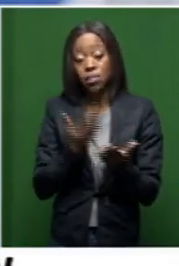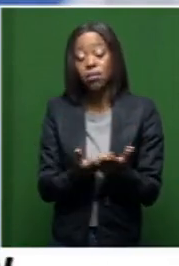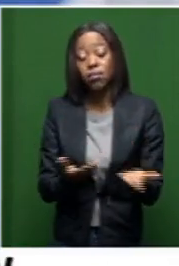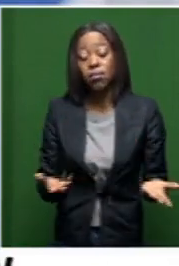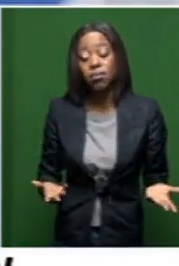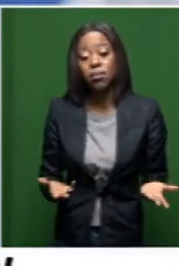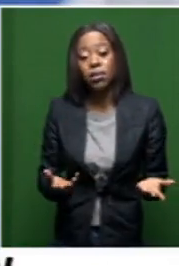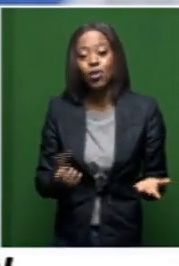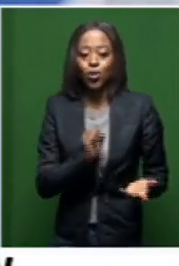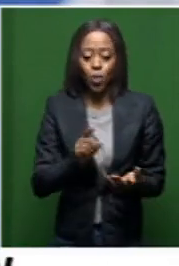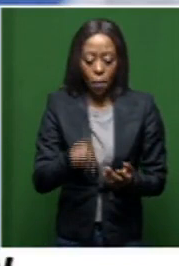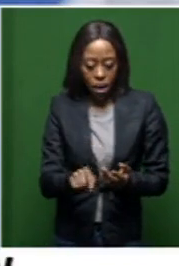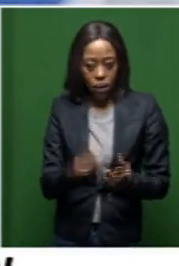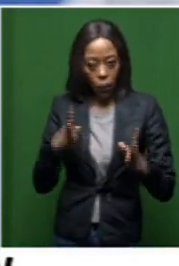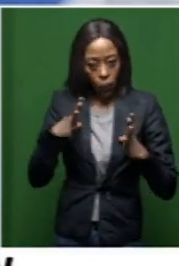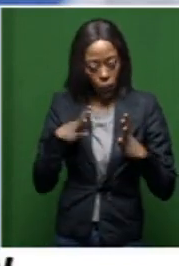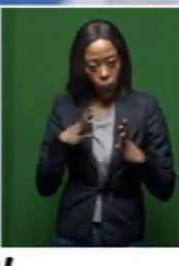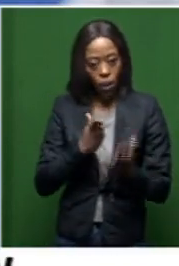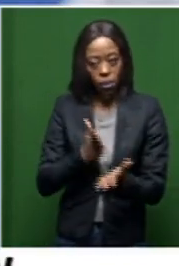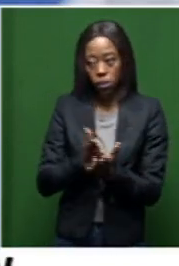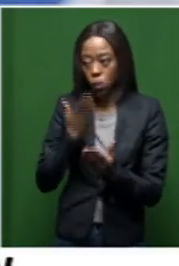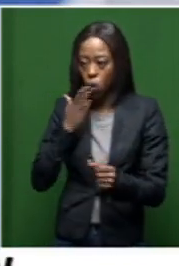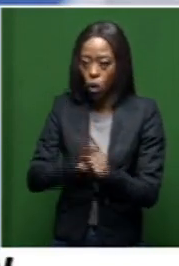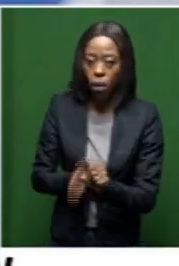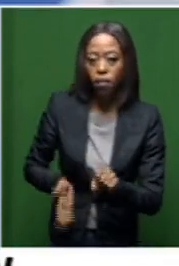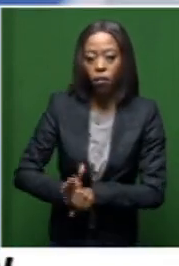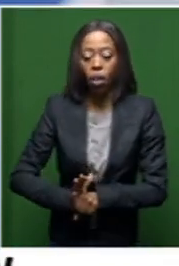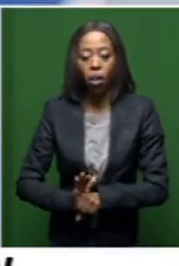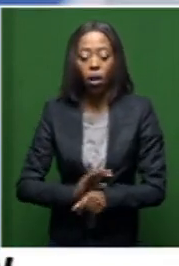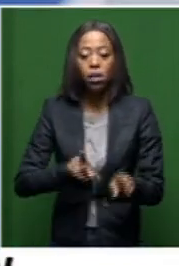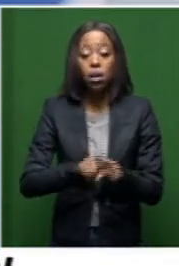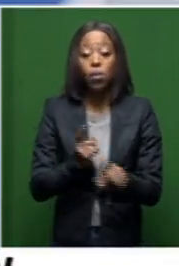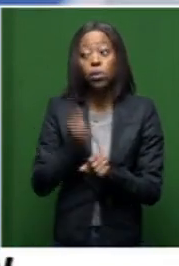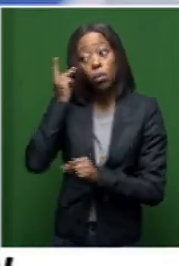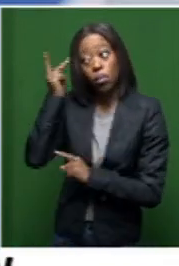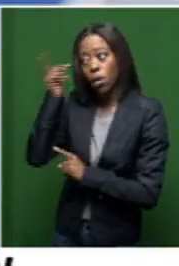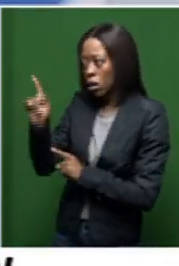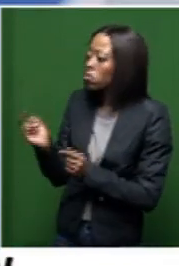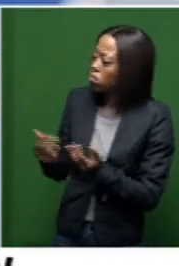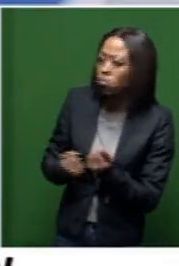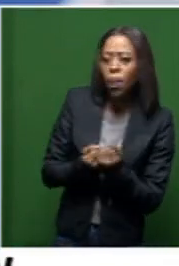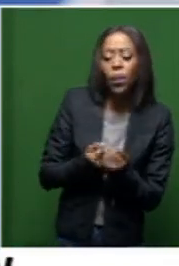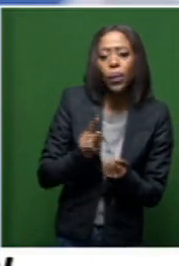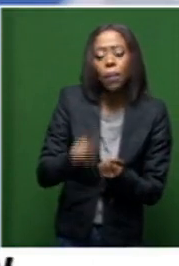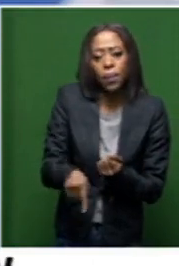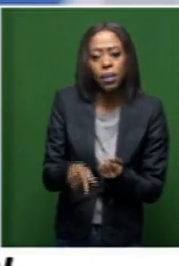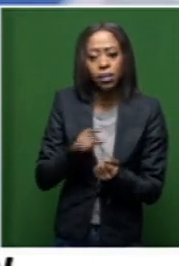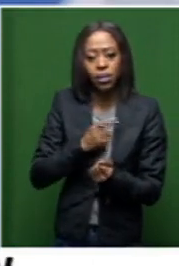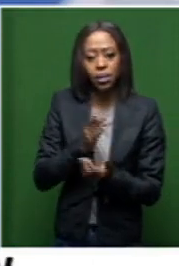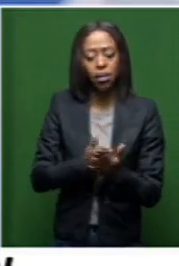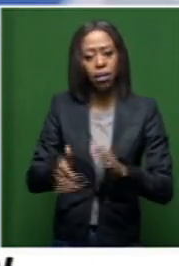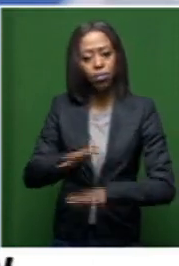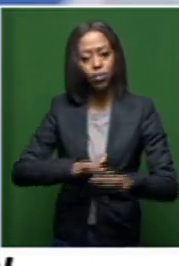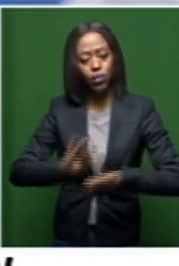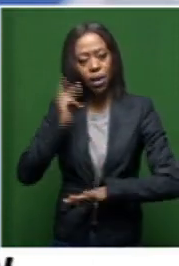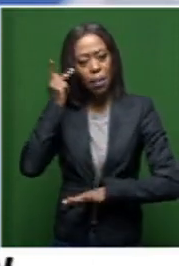Yeah. So we need to make sure that we're signing up really committed donors. And we want parents to buy into this, because in some